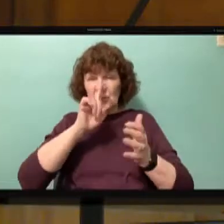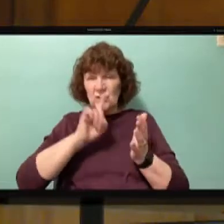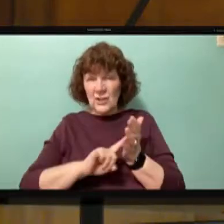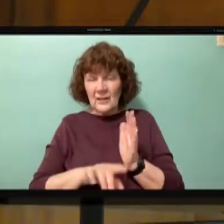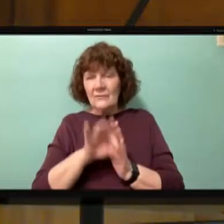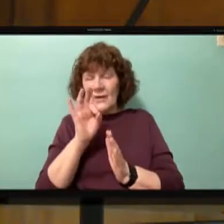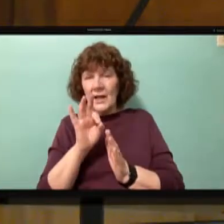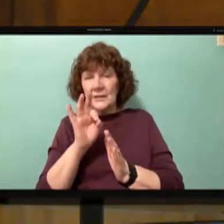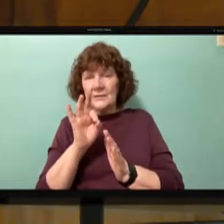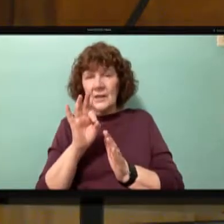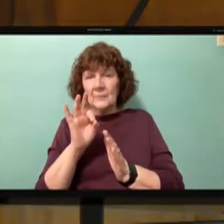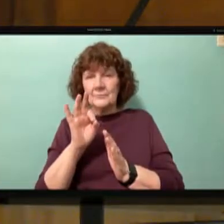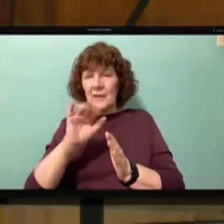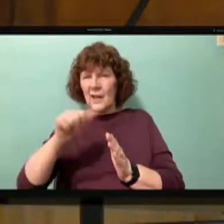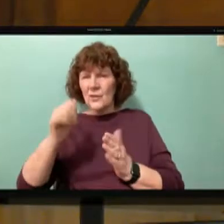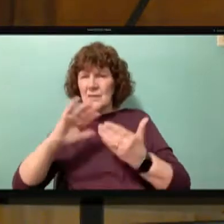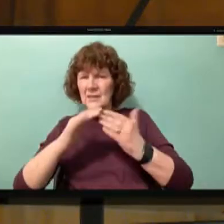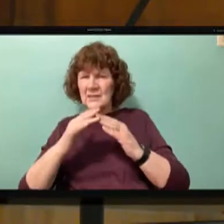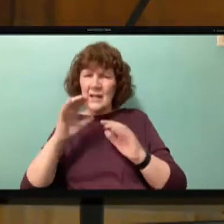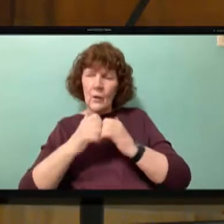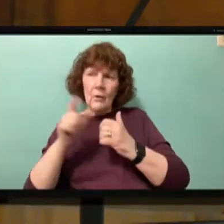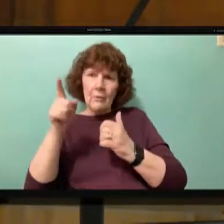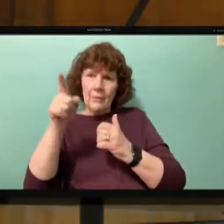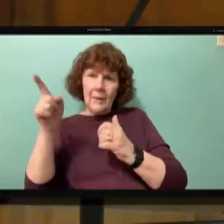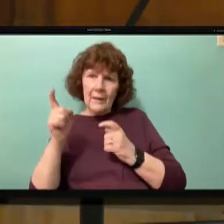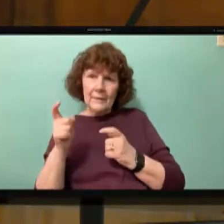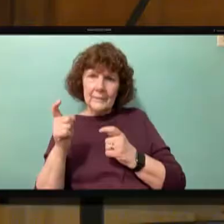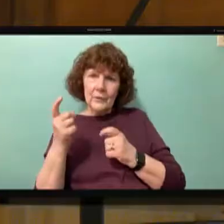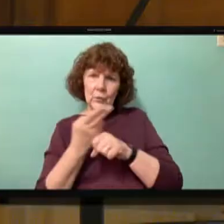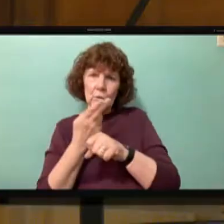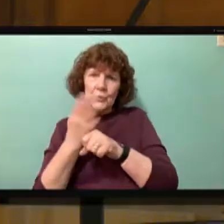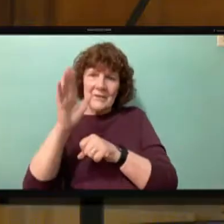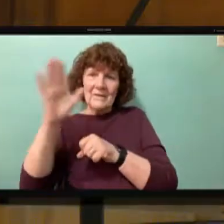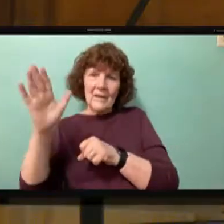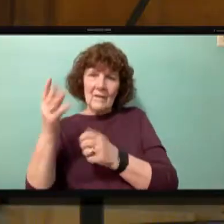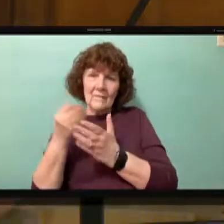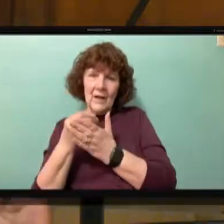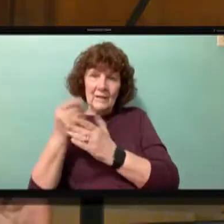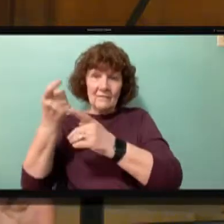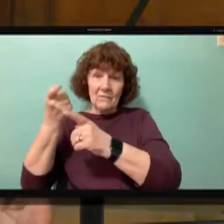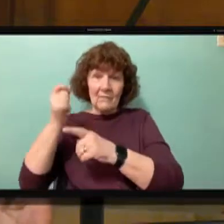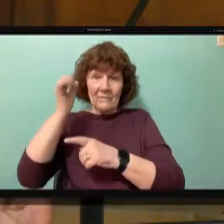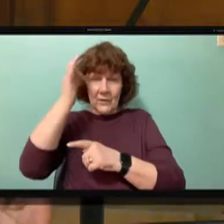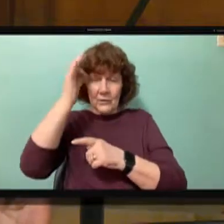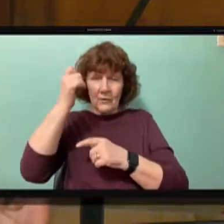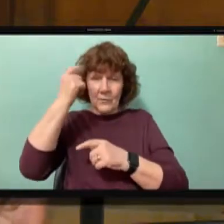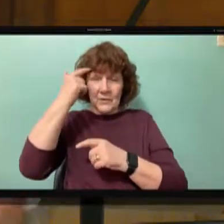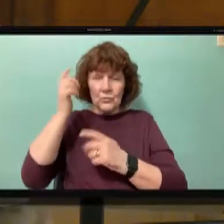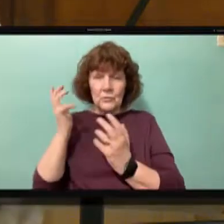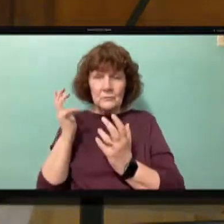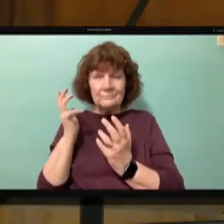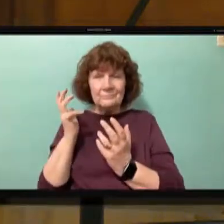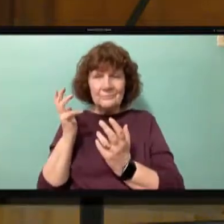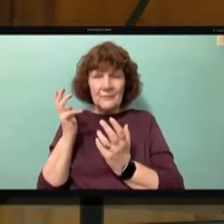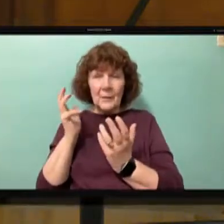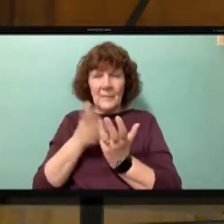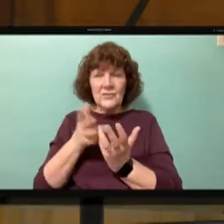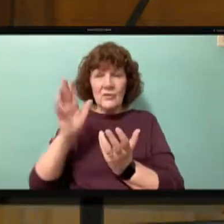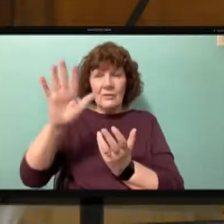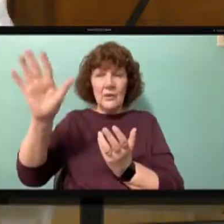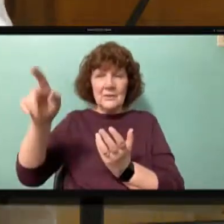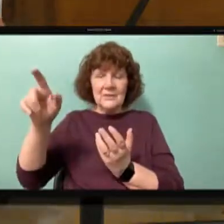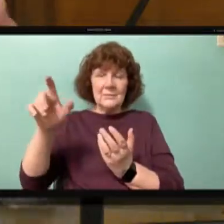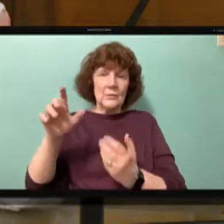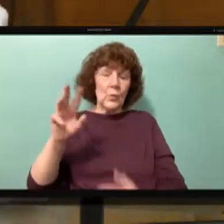they've allocated their funds to meet the city's needs, whether that's at Williamsport, Pennsylvania, or Cleveland,